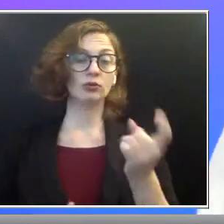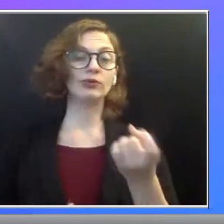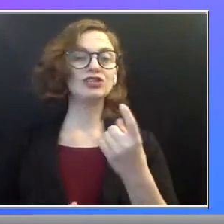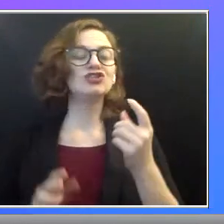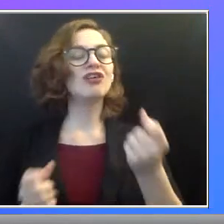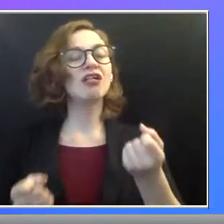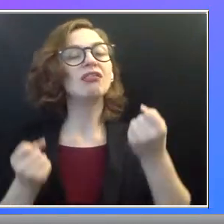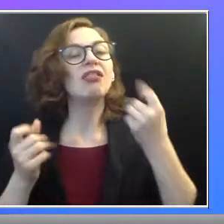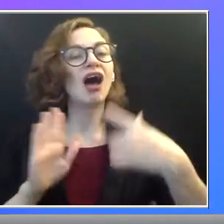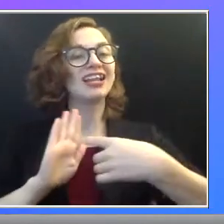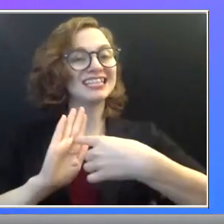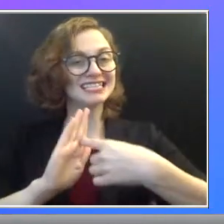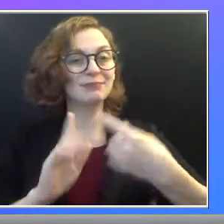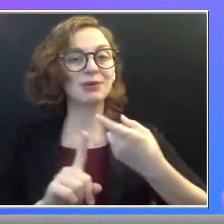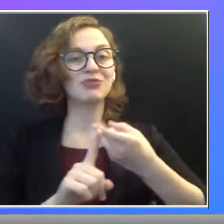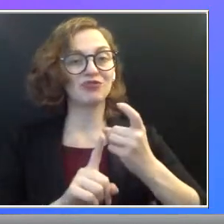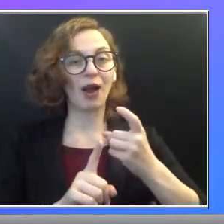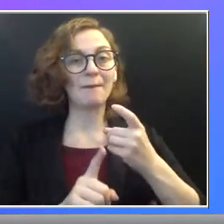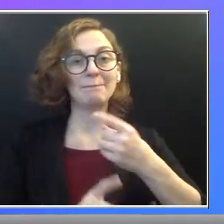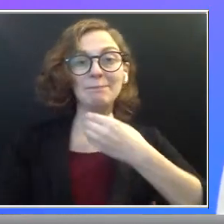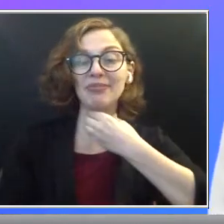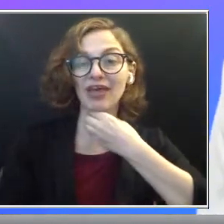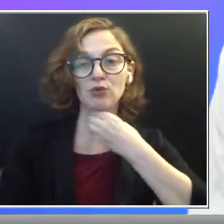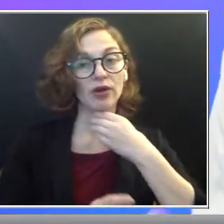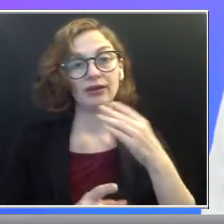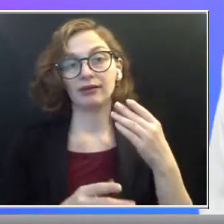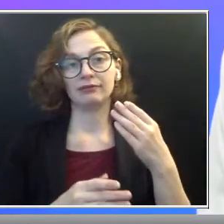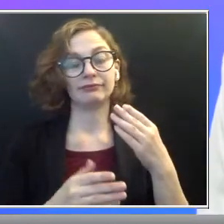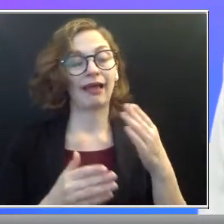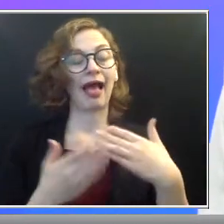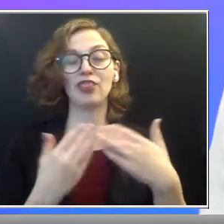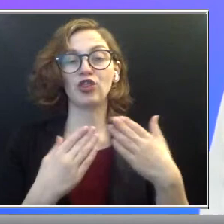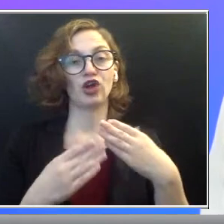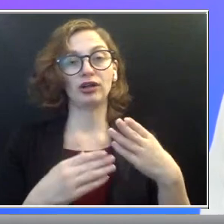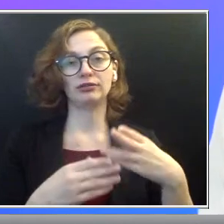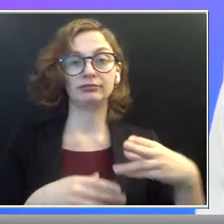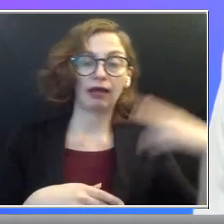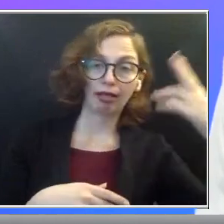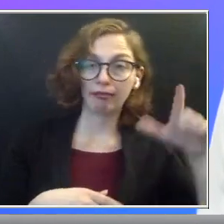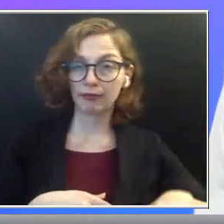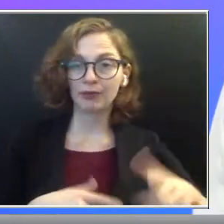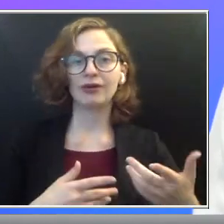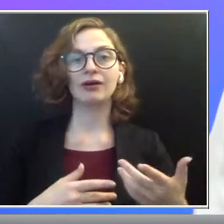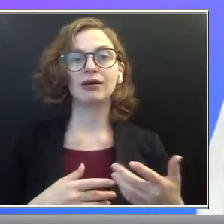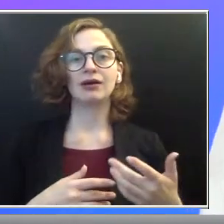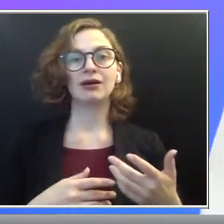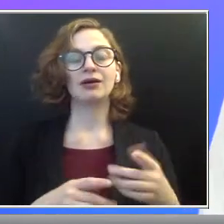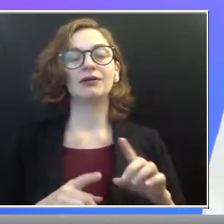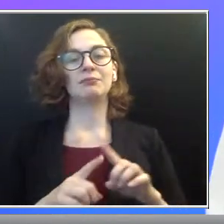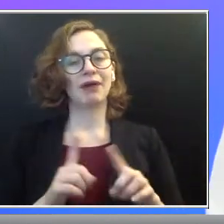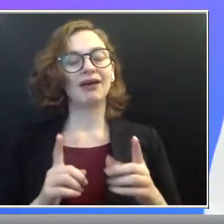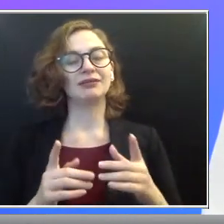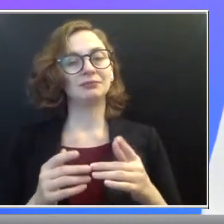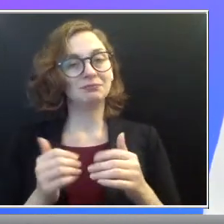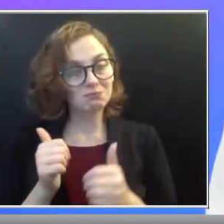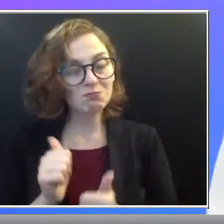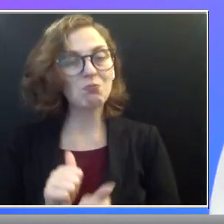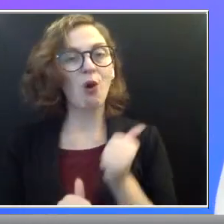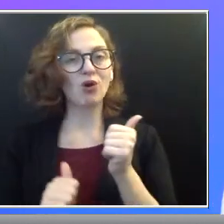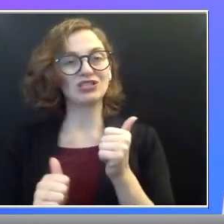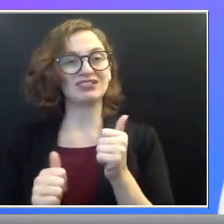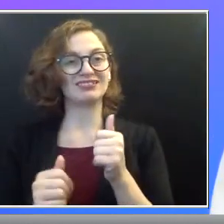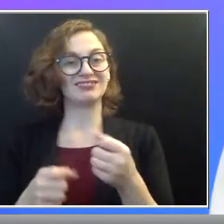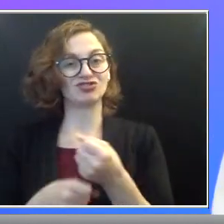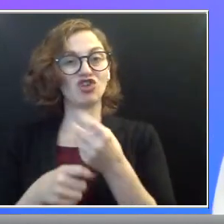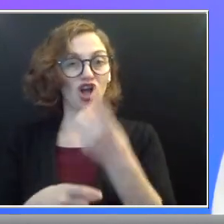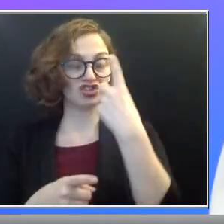are very common symptoms, and honestly most often are not caused by thyroid disease. And unfortunately, the only way to know